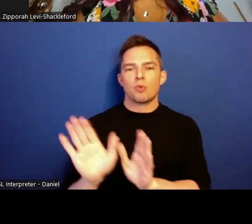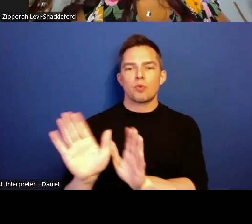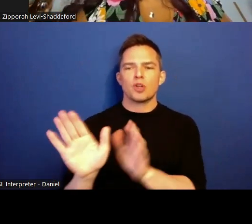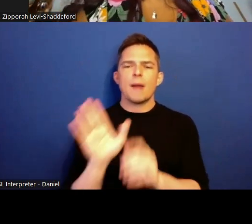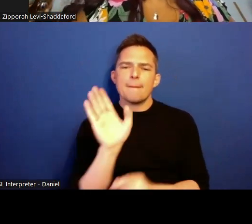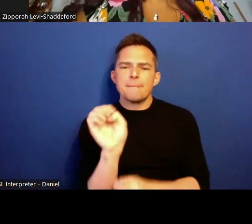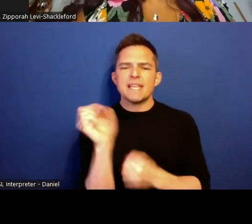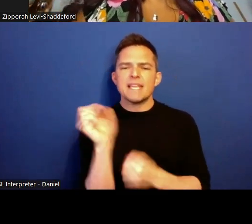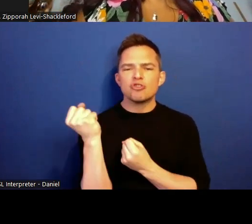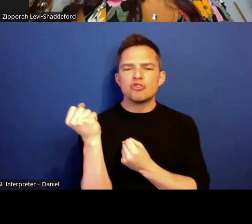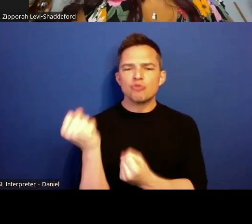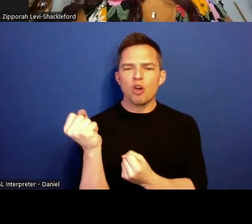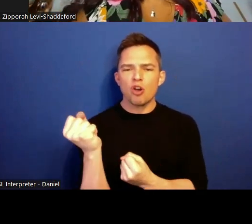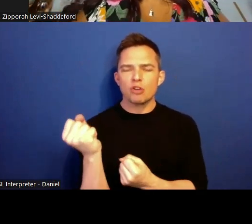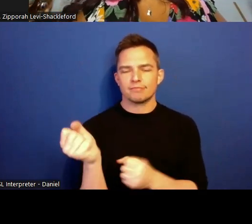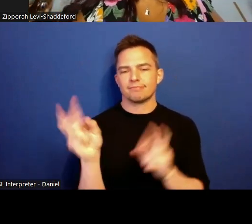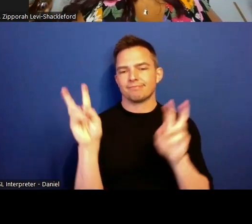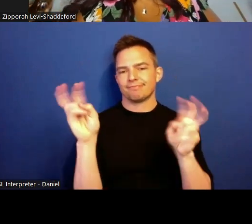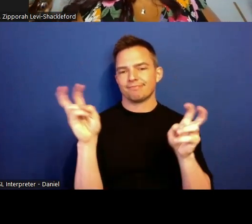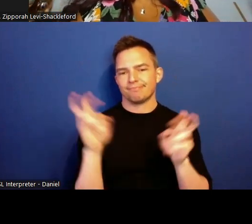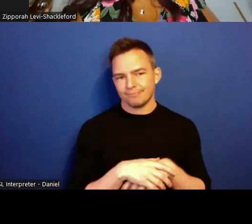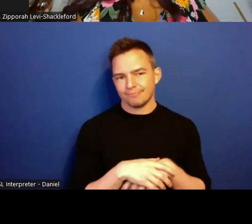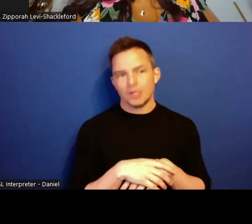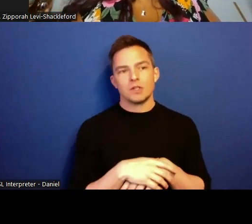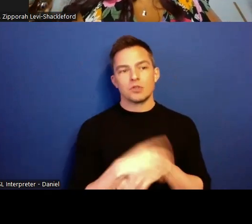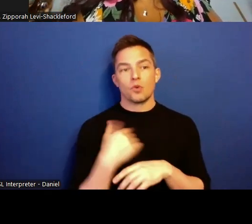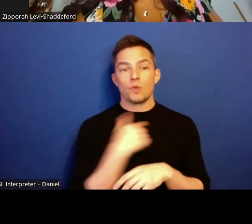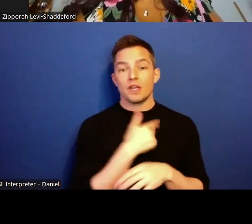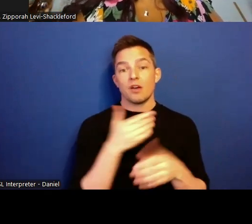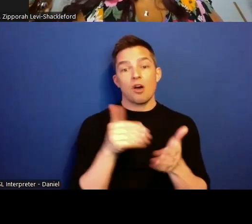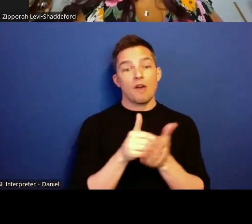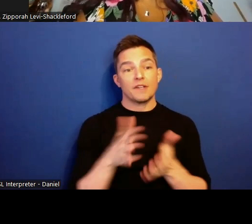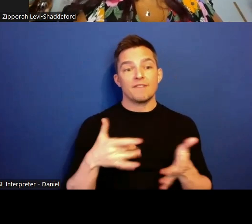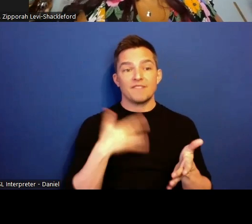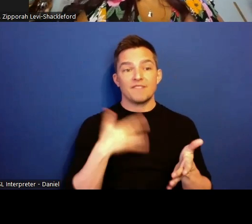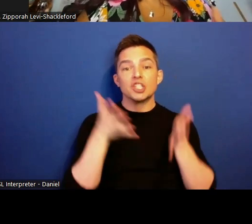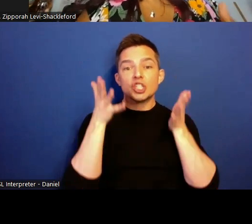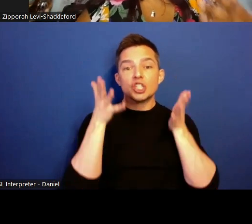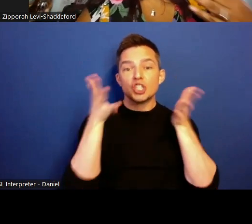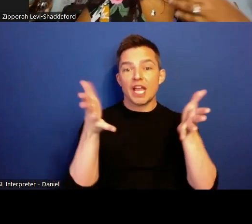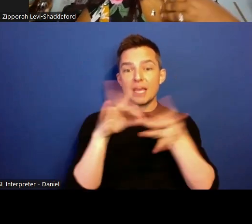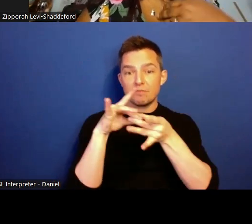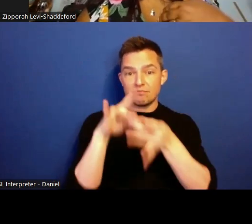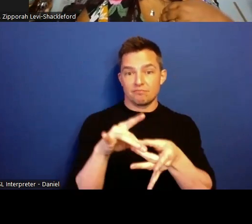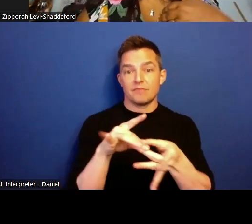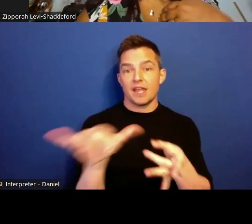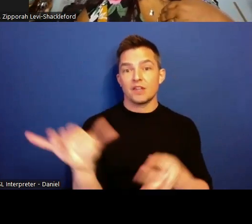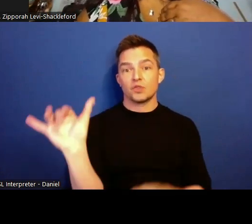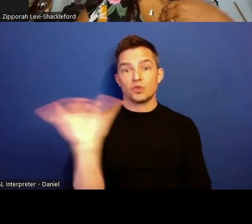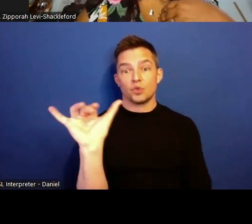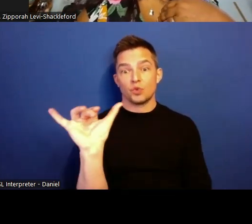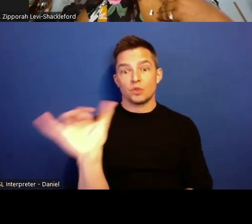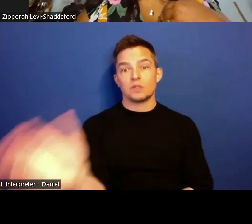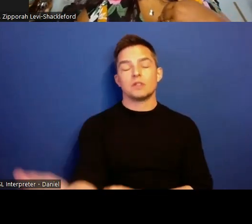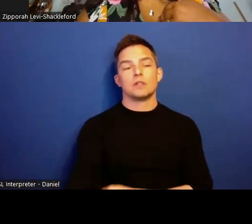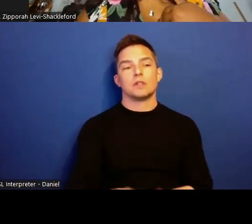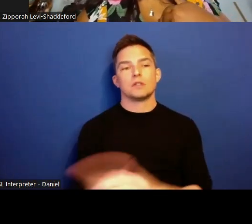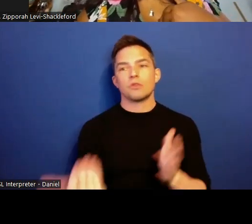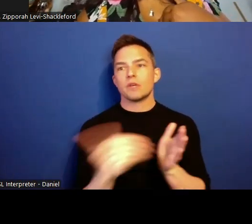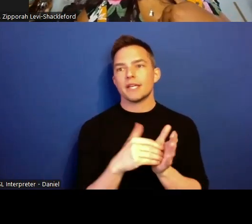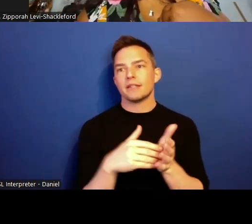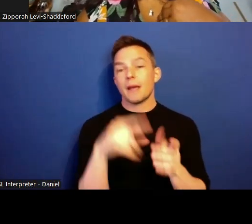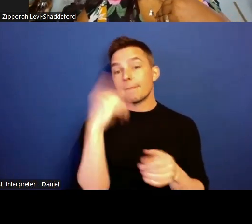strong. Um, we often have shame associated with it, right? So again, in the